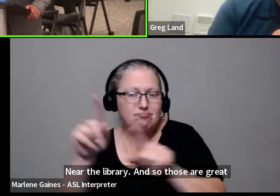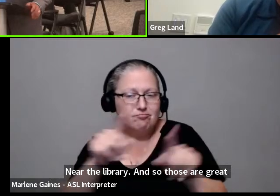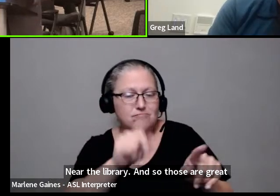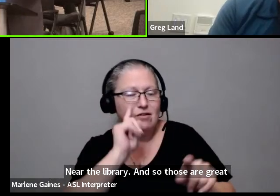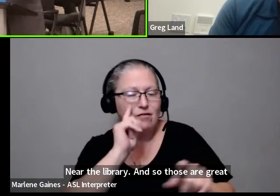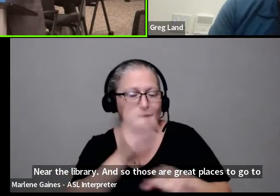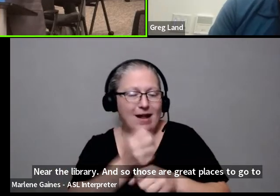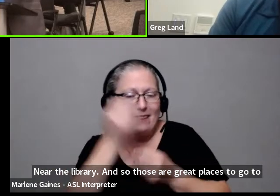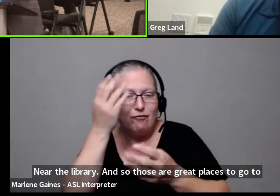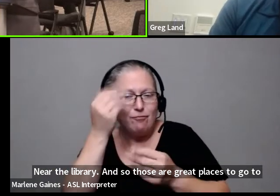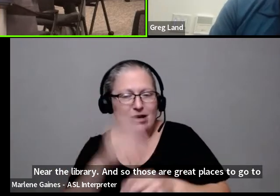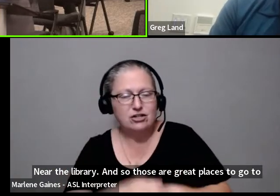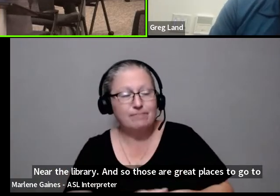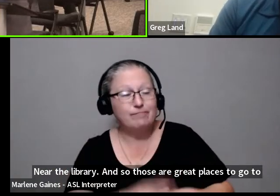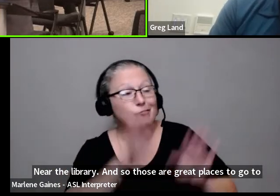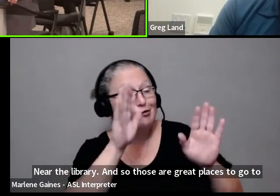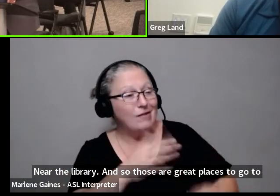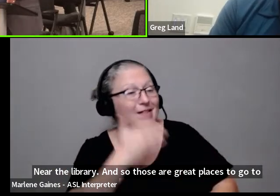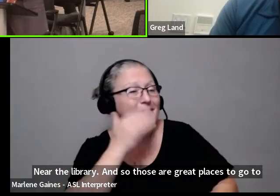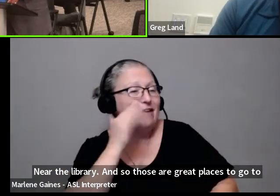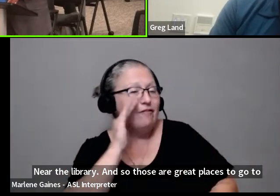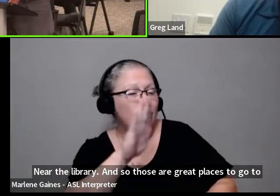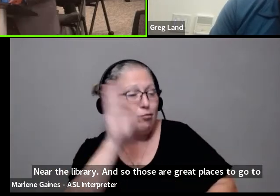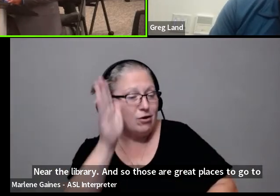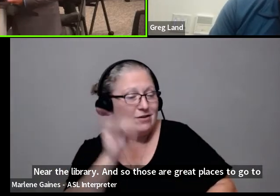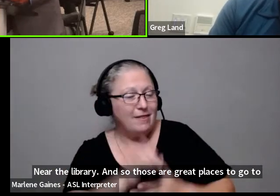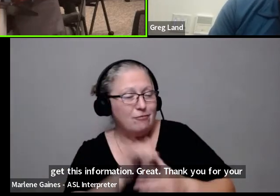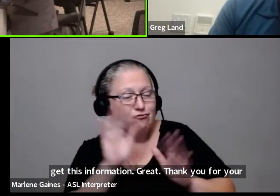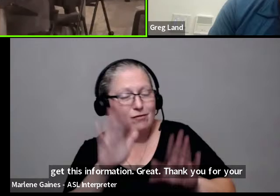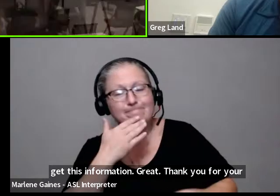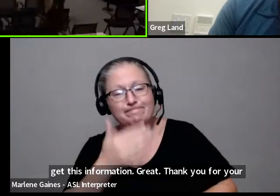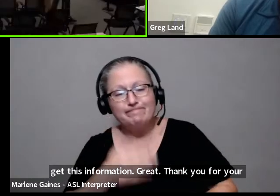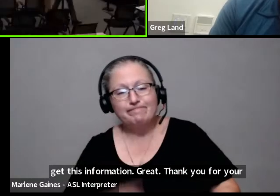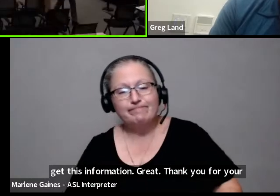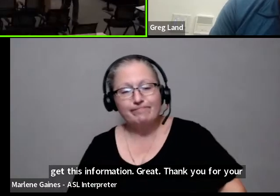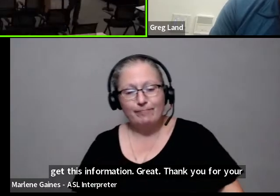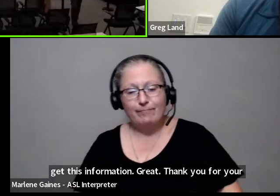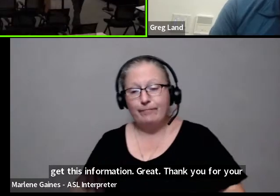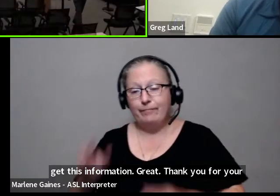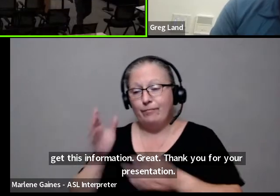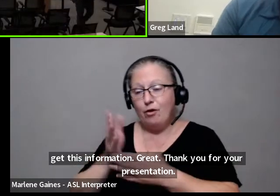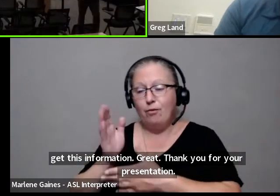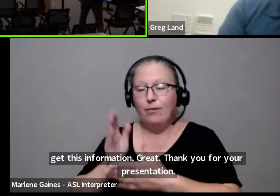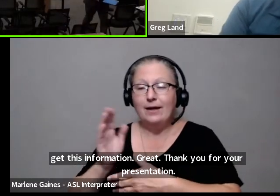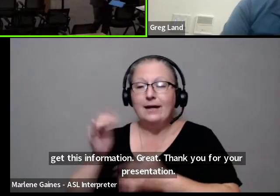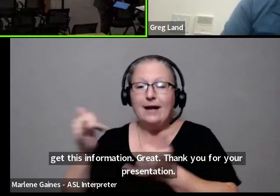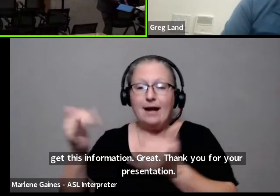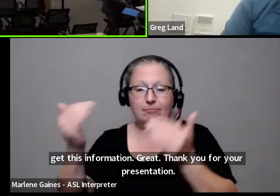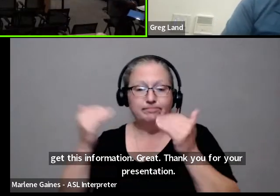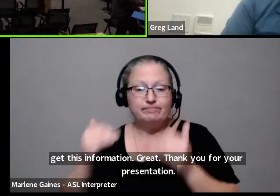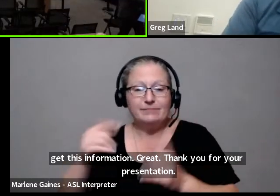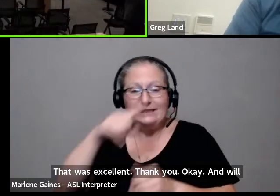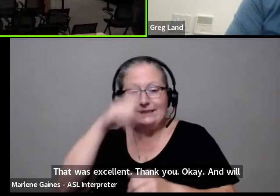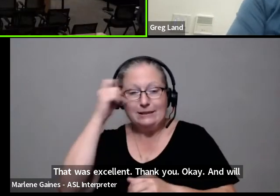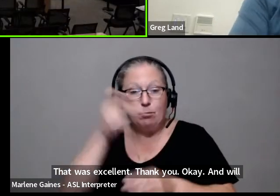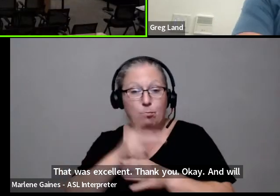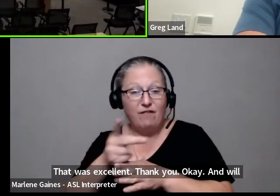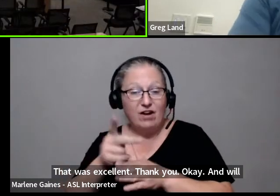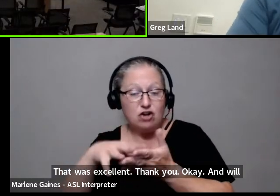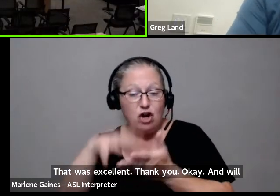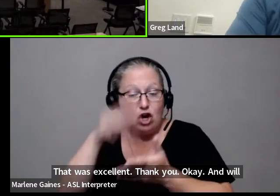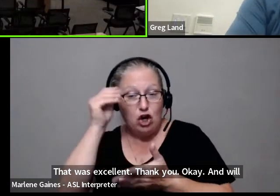Great. Thank you for your presentation. That was excellent. Thank you. Okay. We'll go on to summer professional